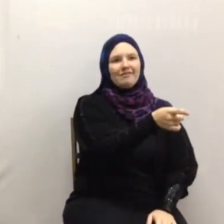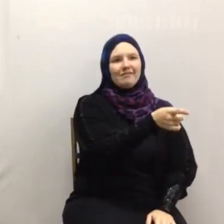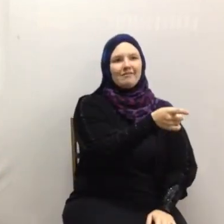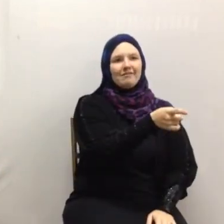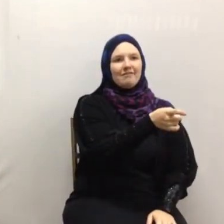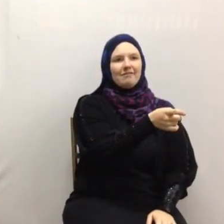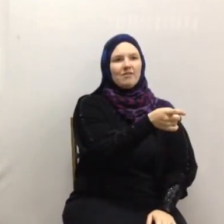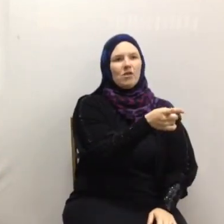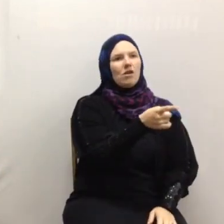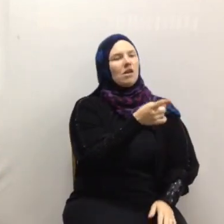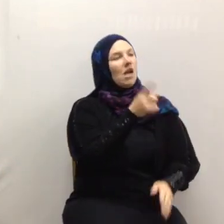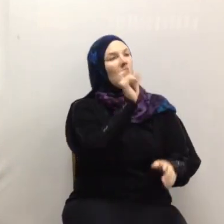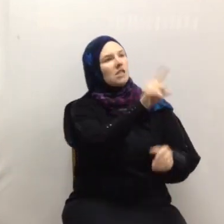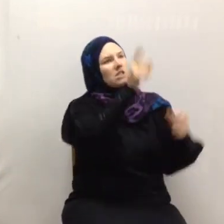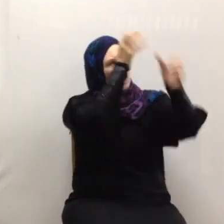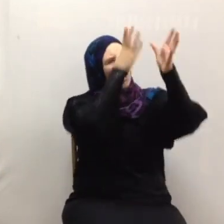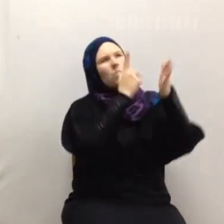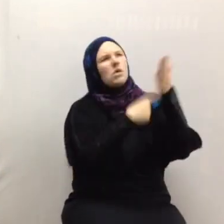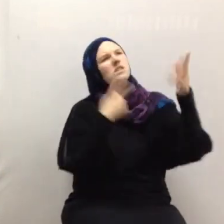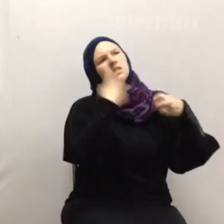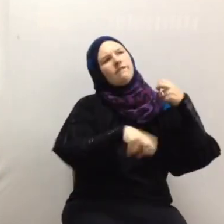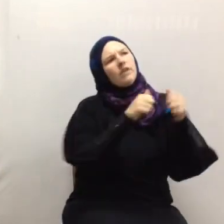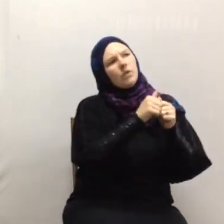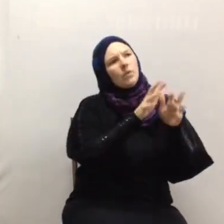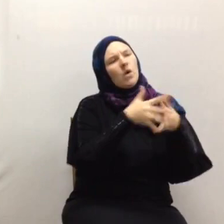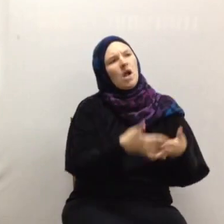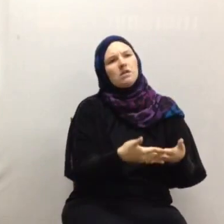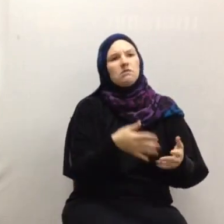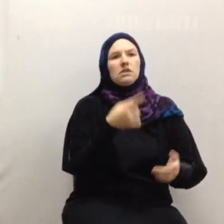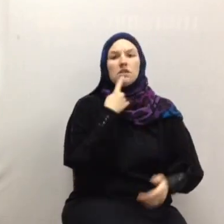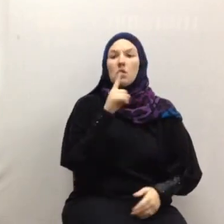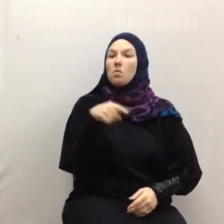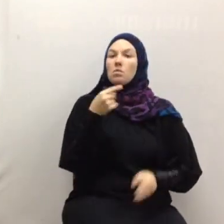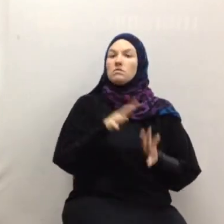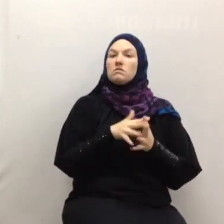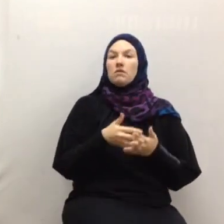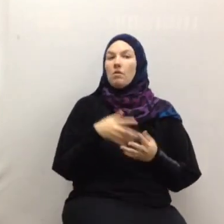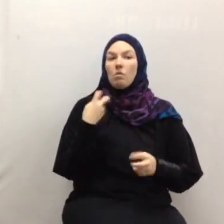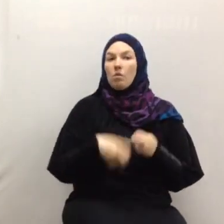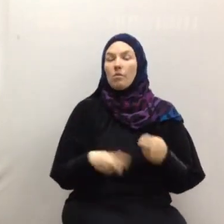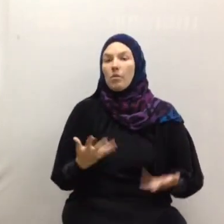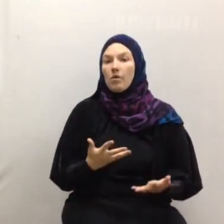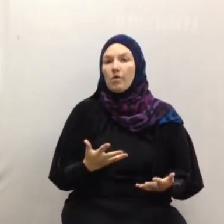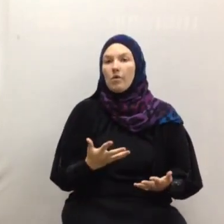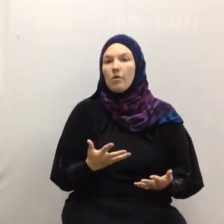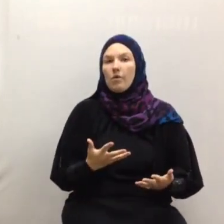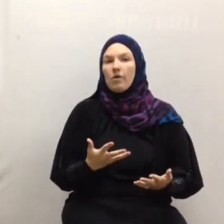difficult in the Quran? He says the only difficult thing is deserting the Quran.